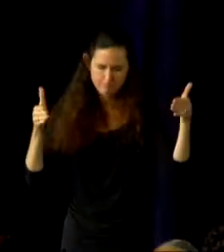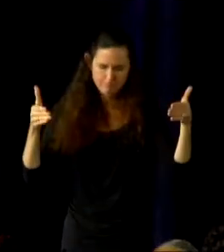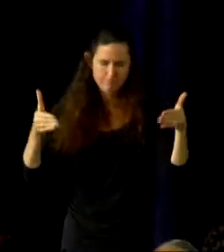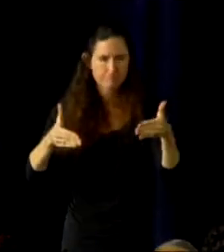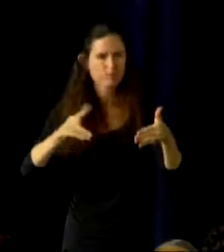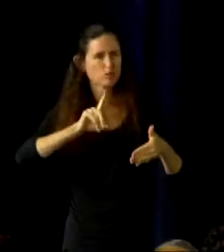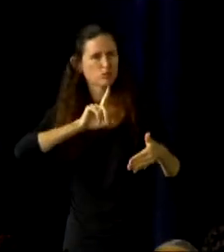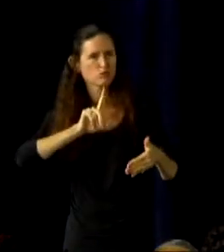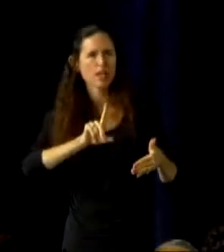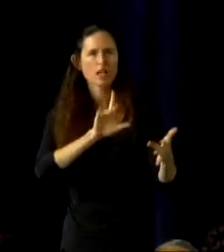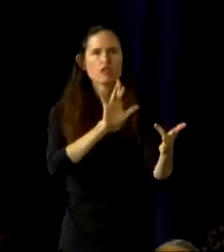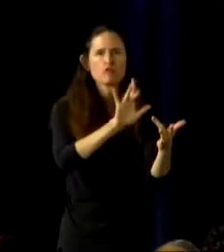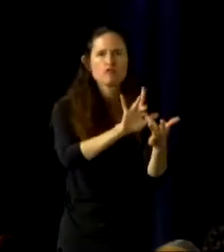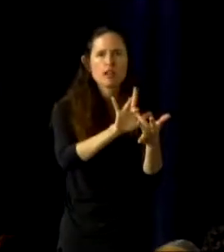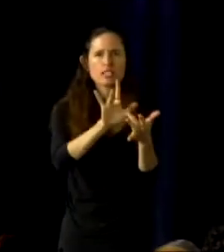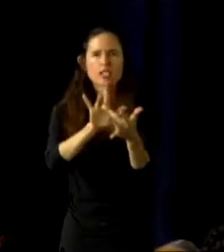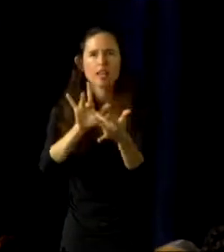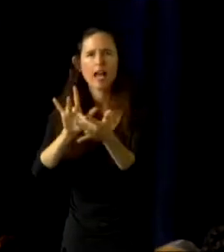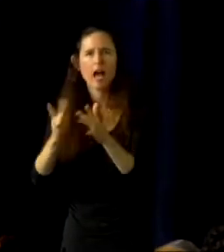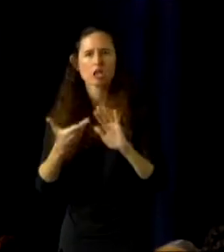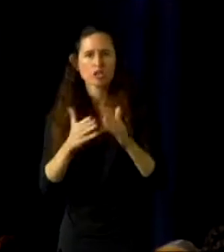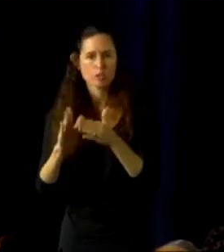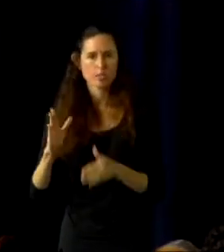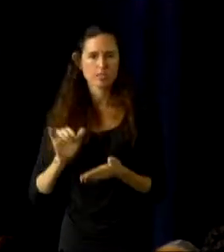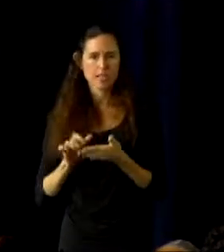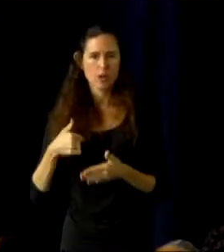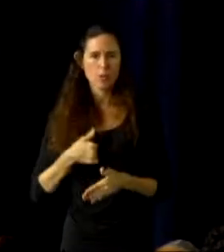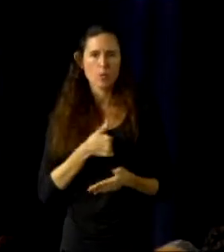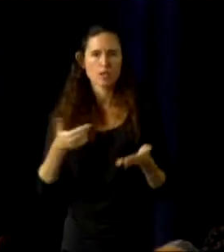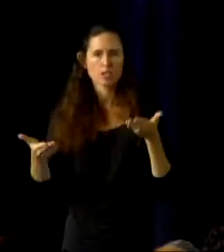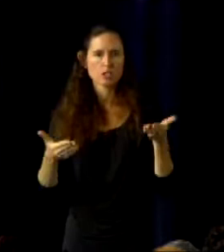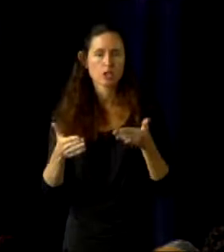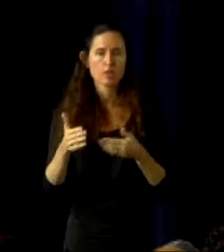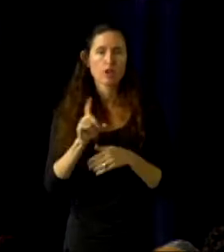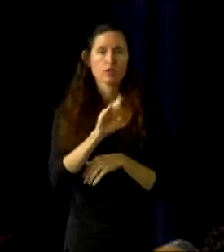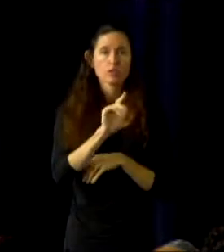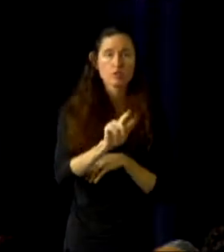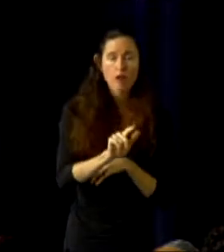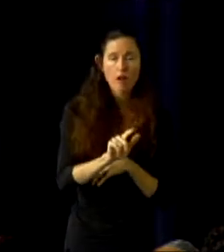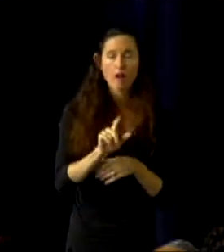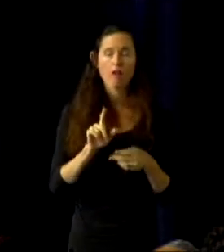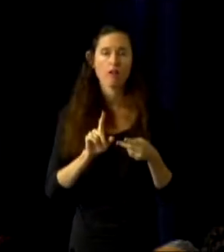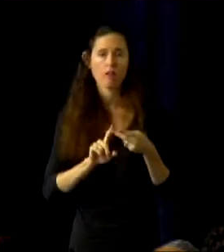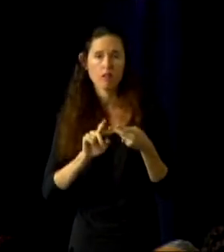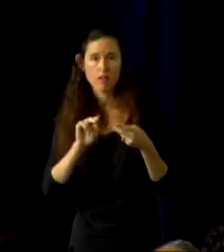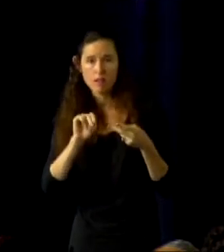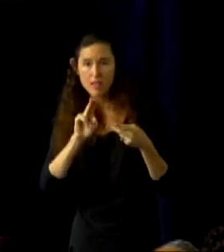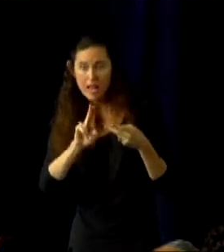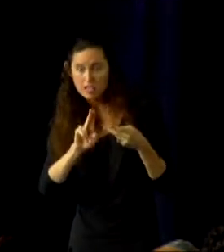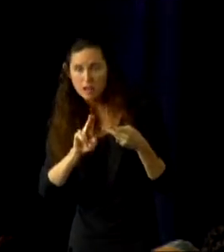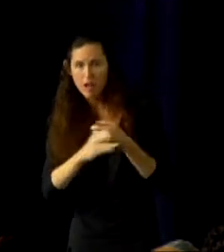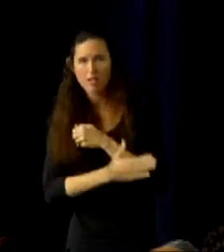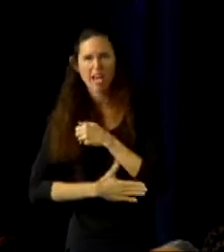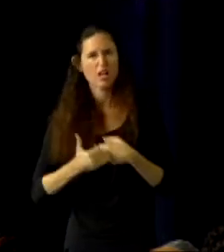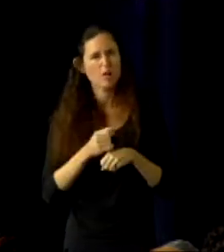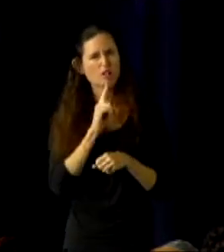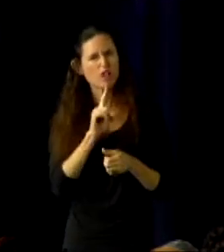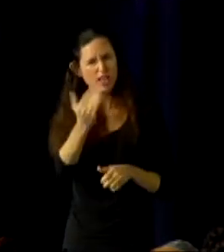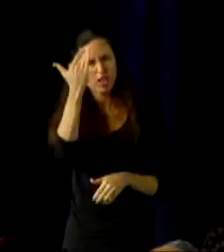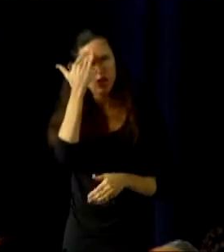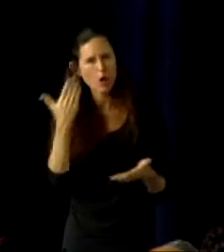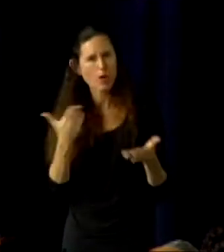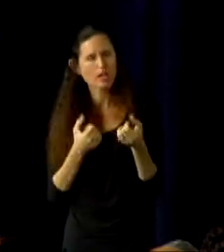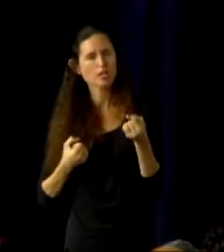reaching out to the communities that we serve, the folks of Duval and Nassau County, and making sure they know we are there for them. And because of your